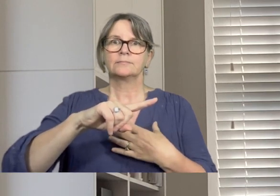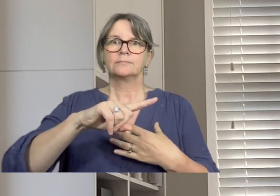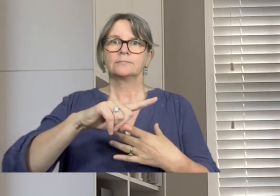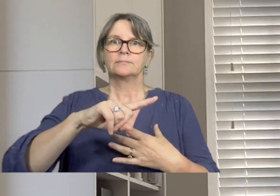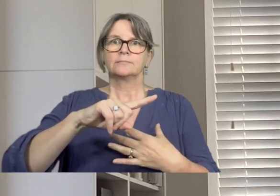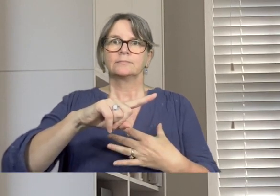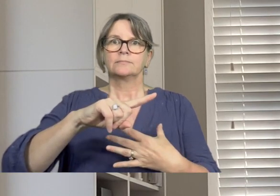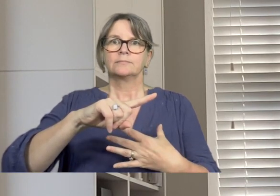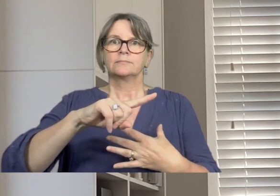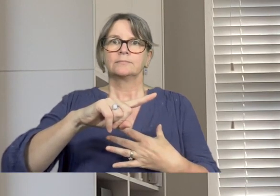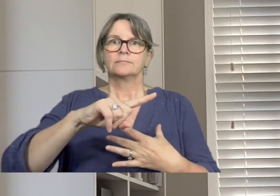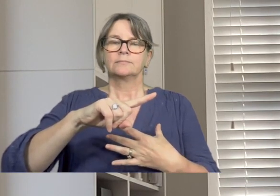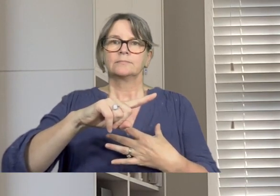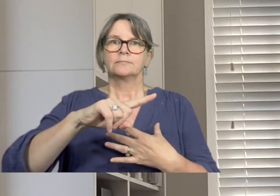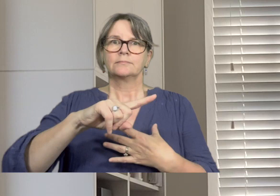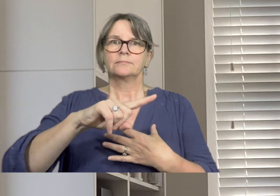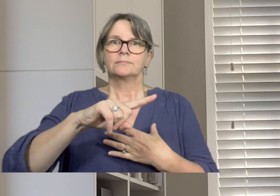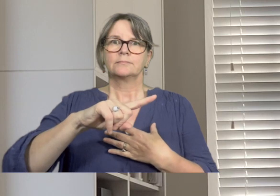One more.